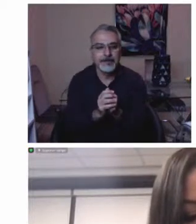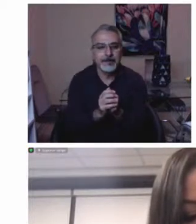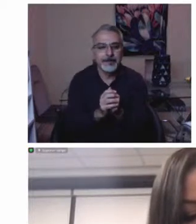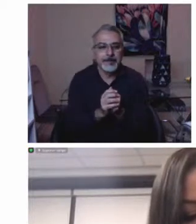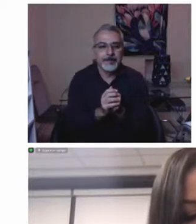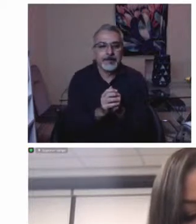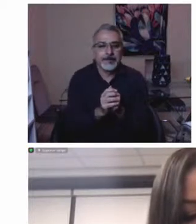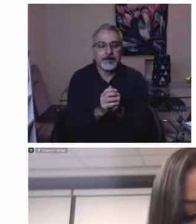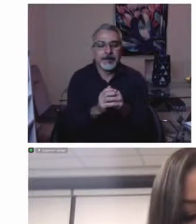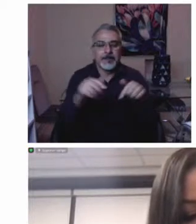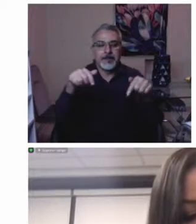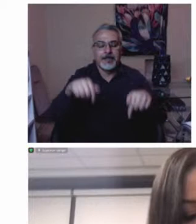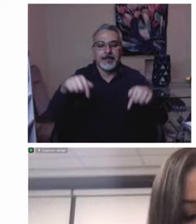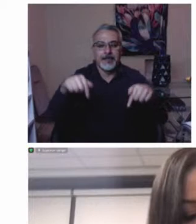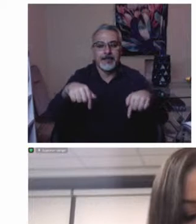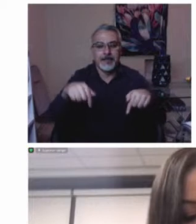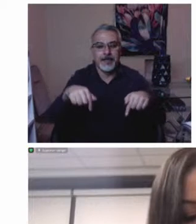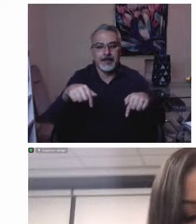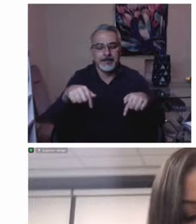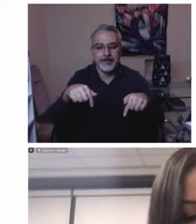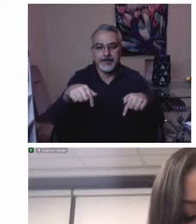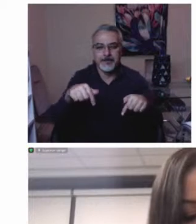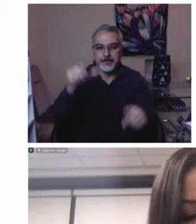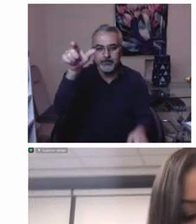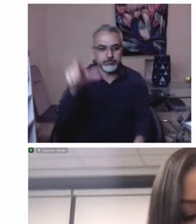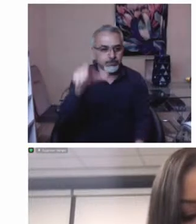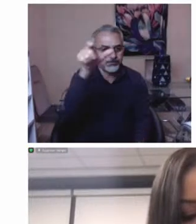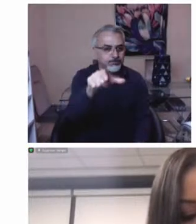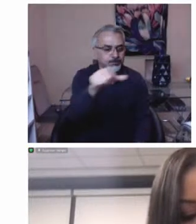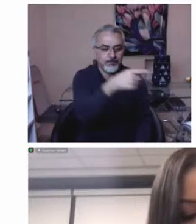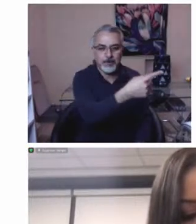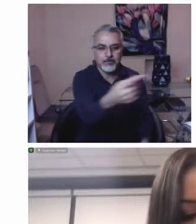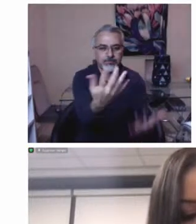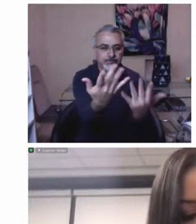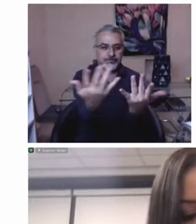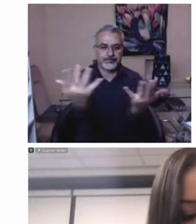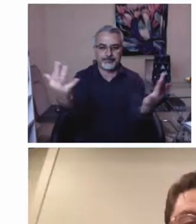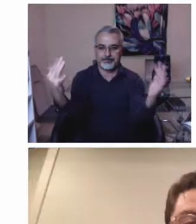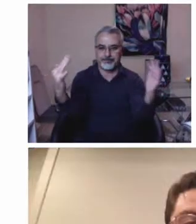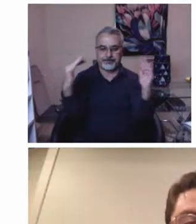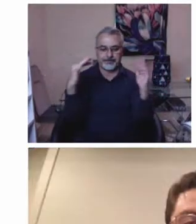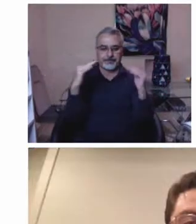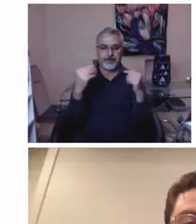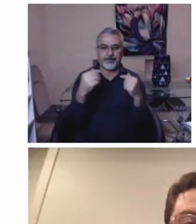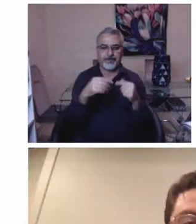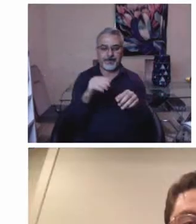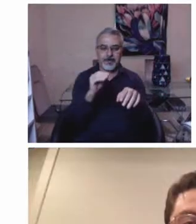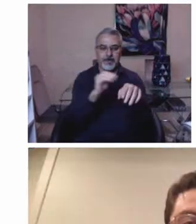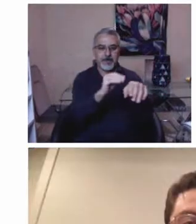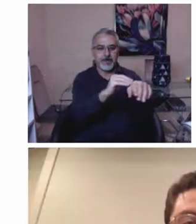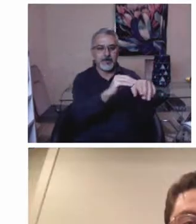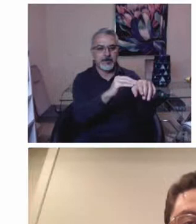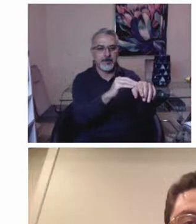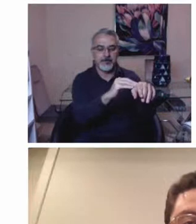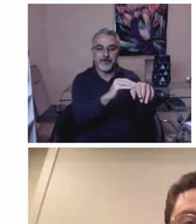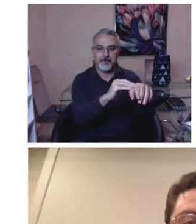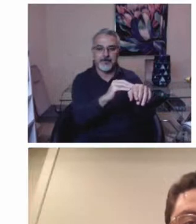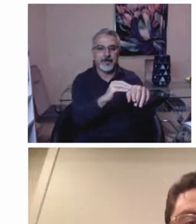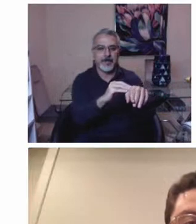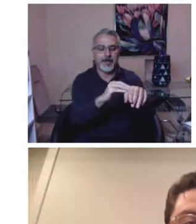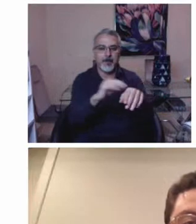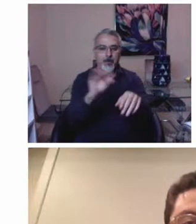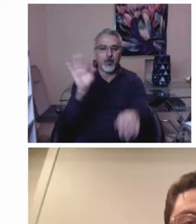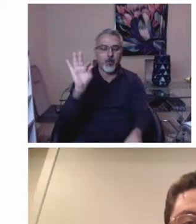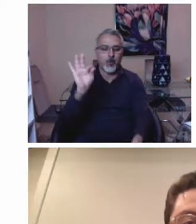like to call on Mr. João Felipe Scarpellini, Youth Peace and Security Focal Point in the Department of the Political and Peacebuilding Affairs,